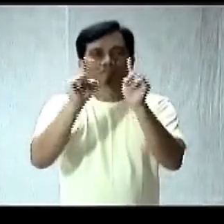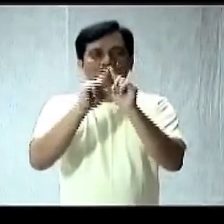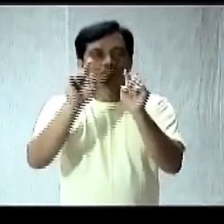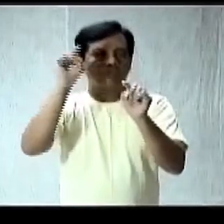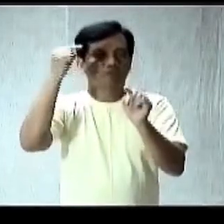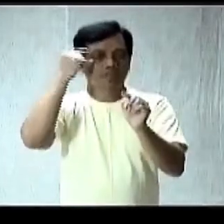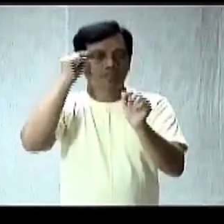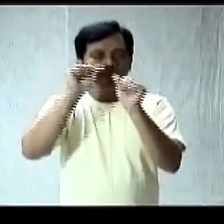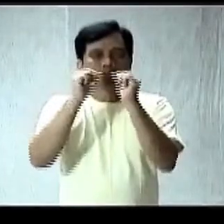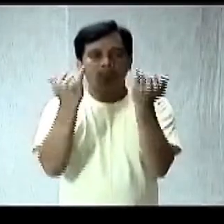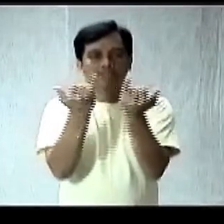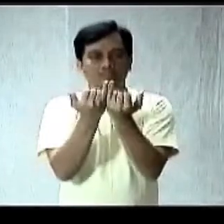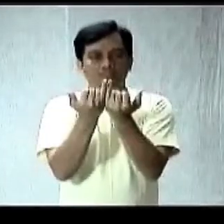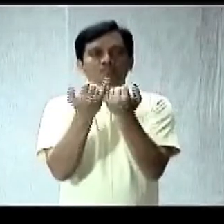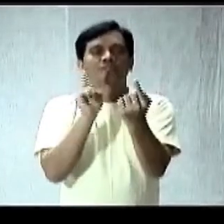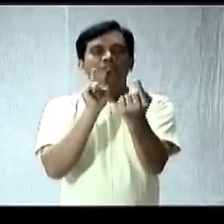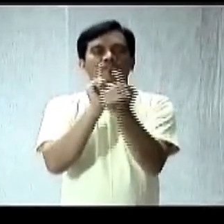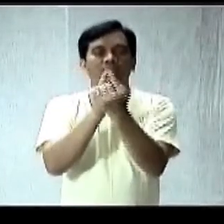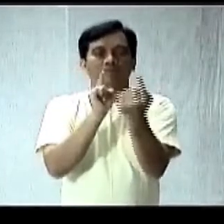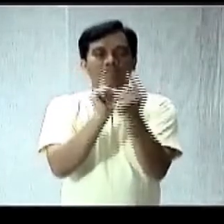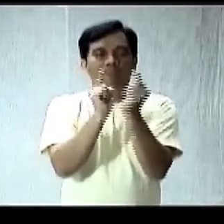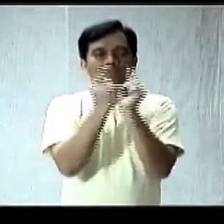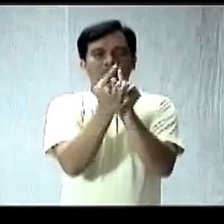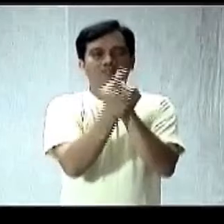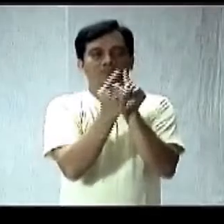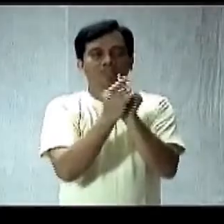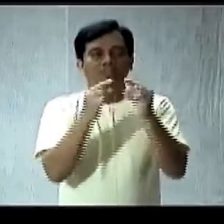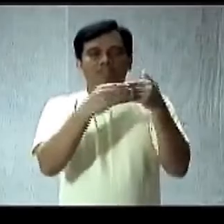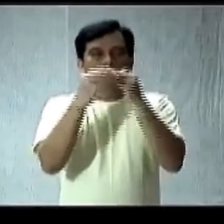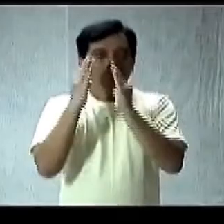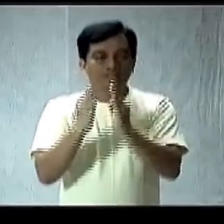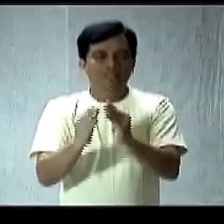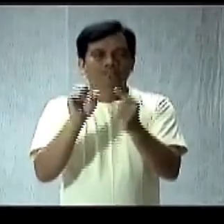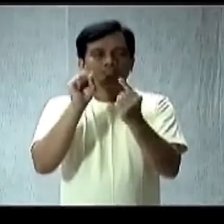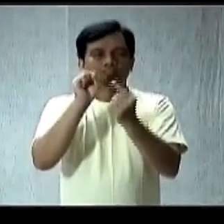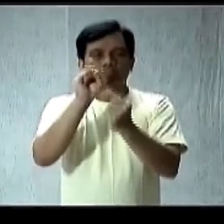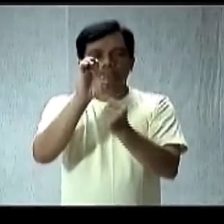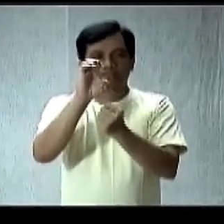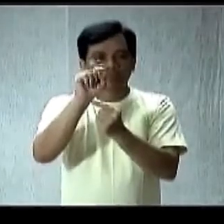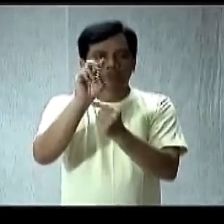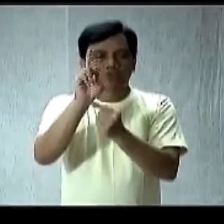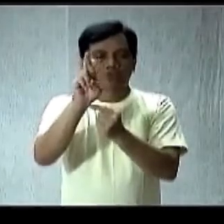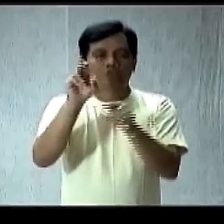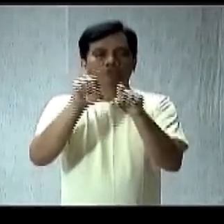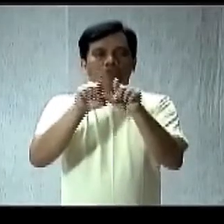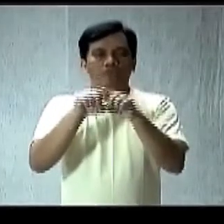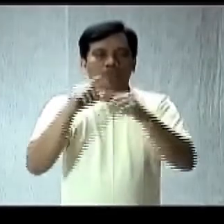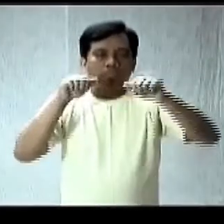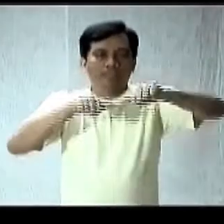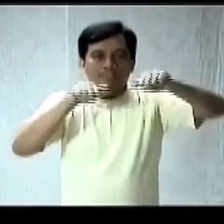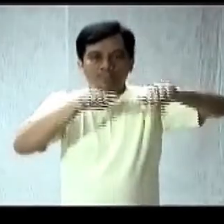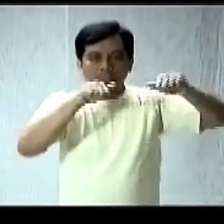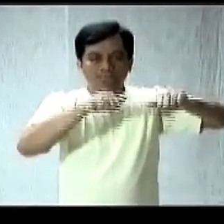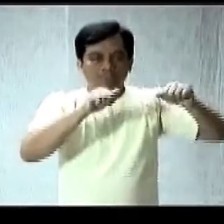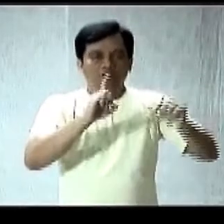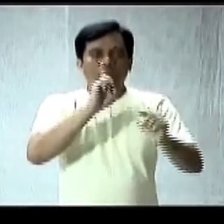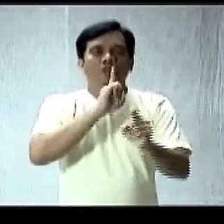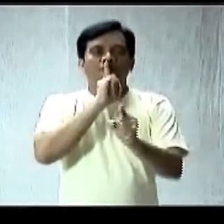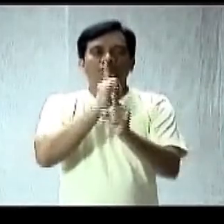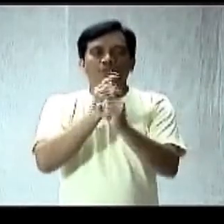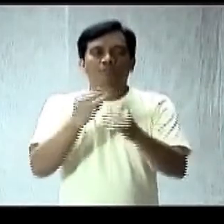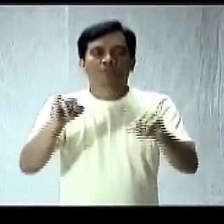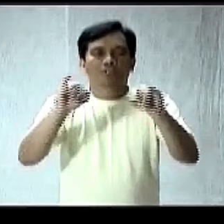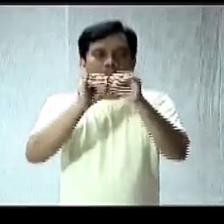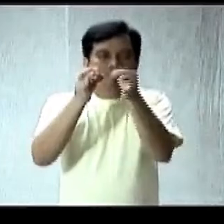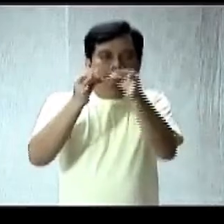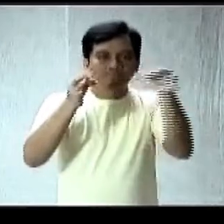to these government agencies, we met among ourselves, the leaders of the sector, and we agreed on one